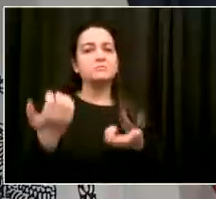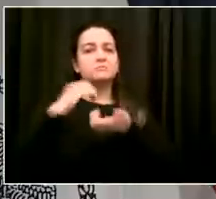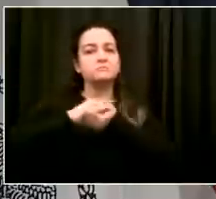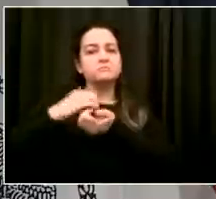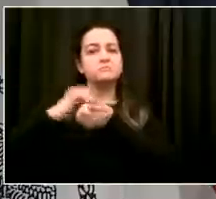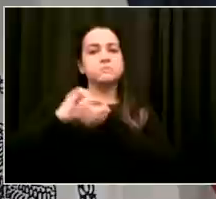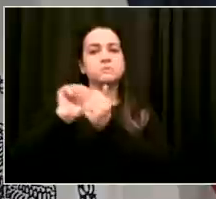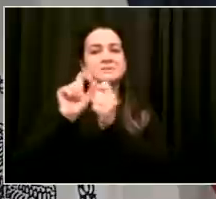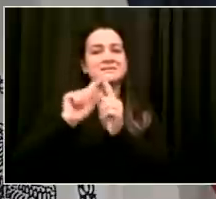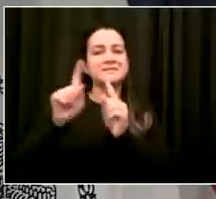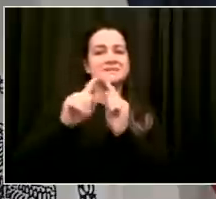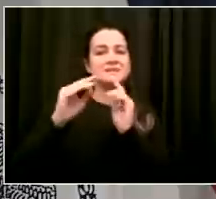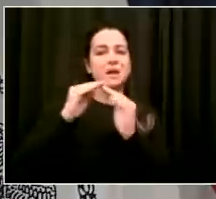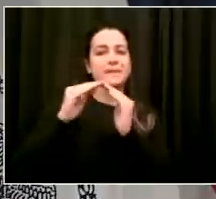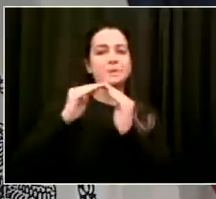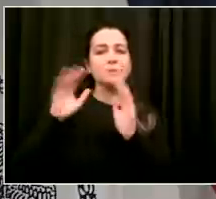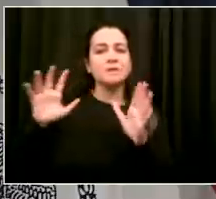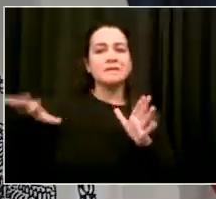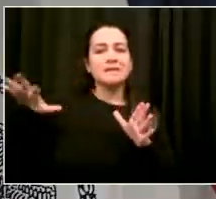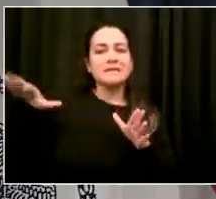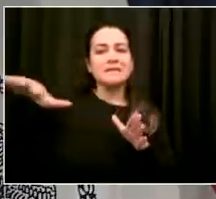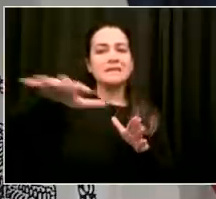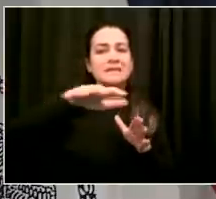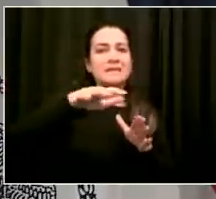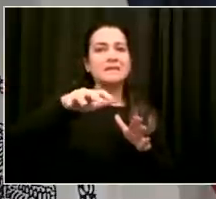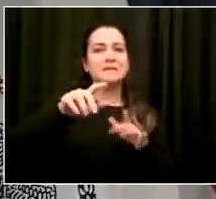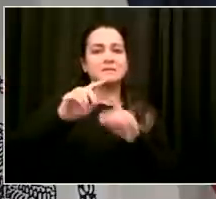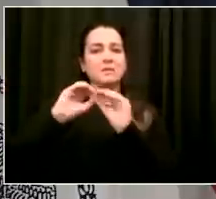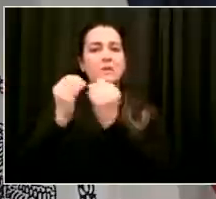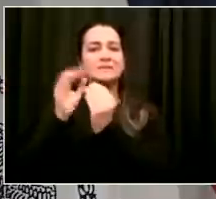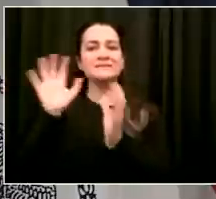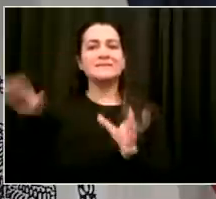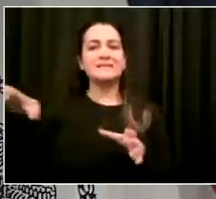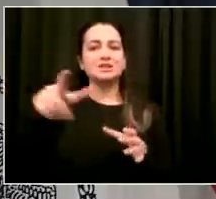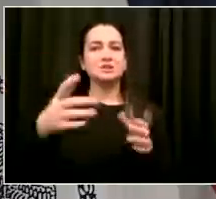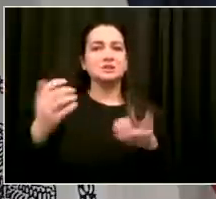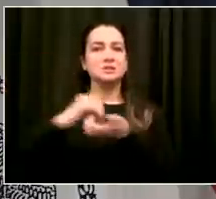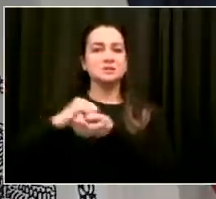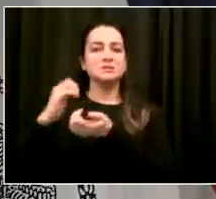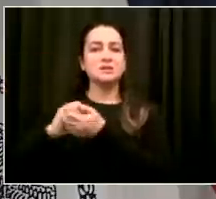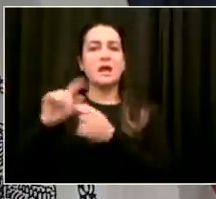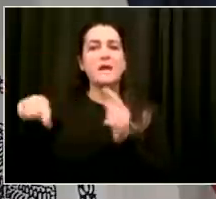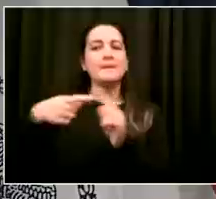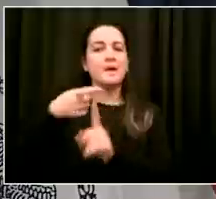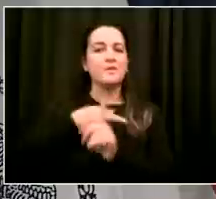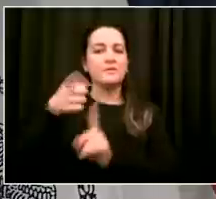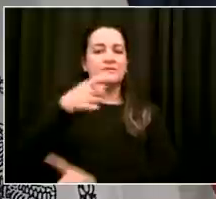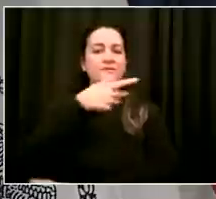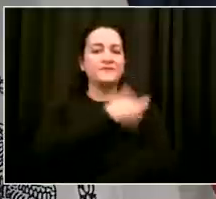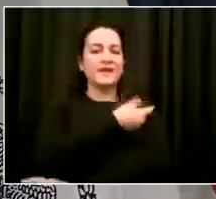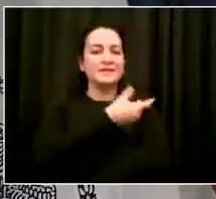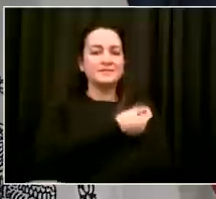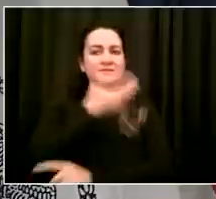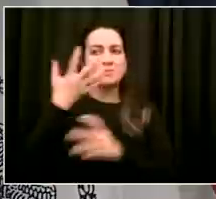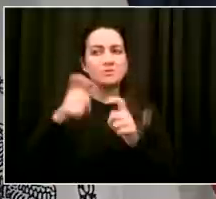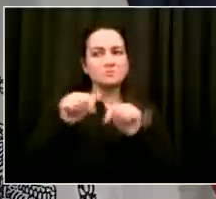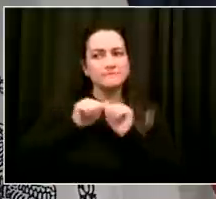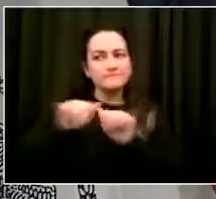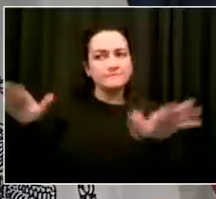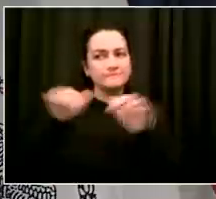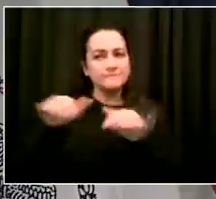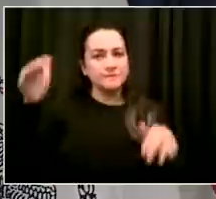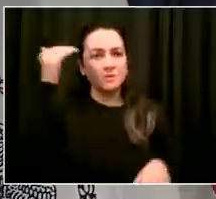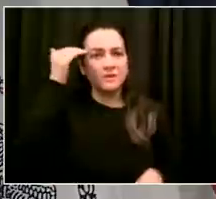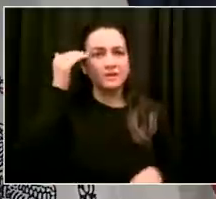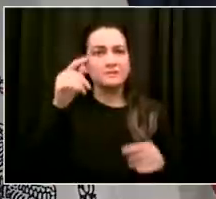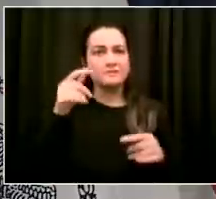far as outreach to kind of build that trust about getting vaccinated? Yeah, I'll start, and I'd like to turn to Dr.